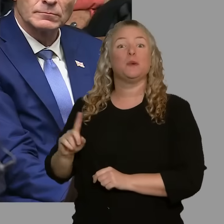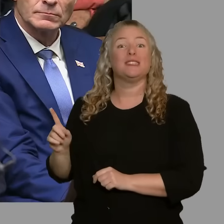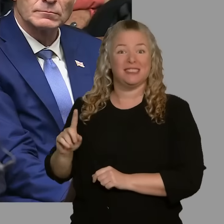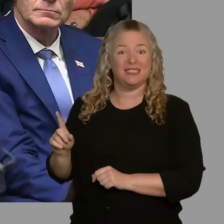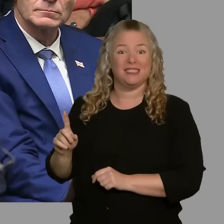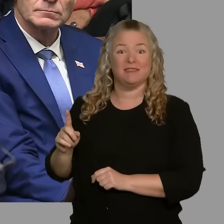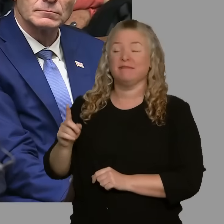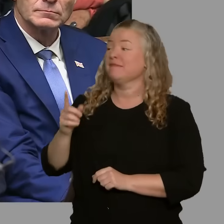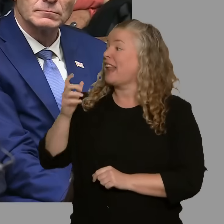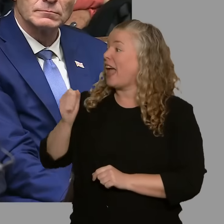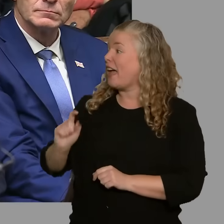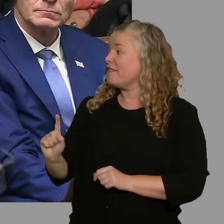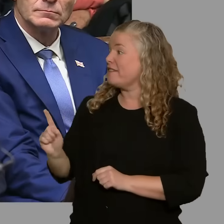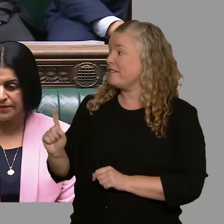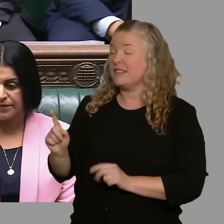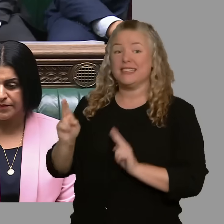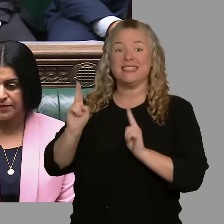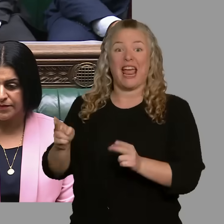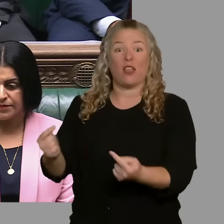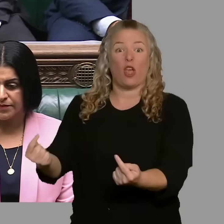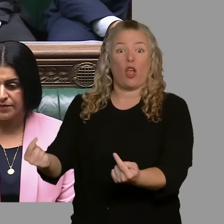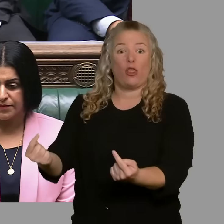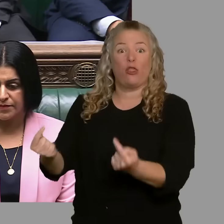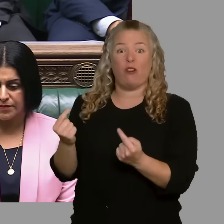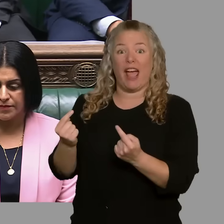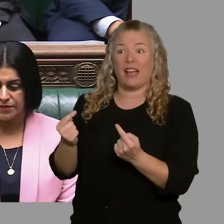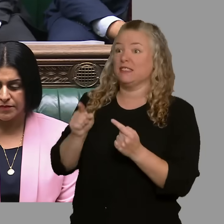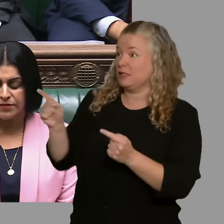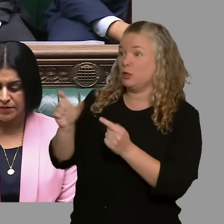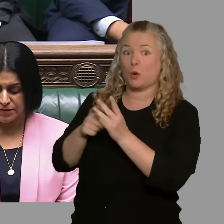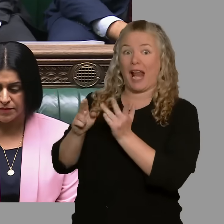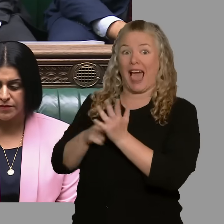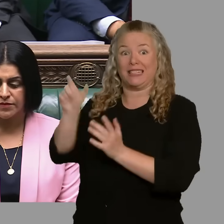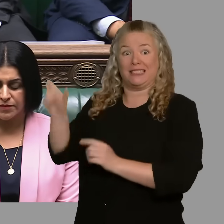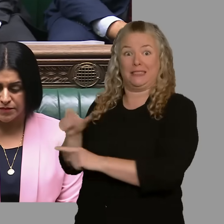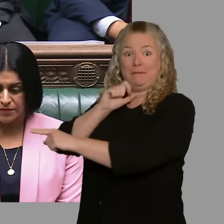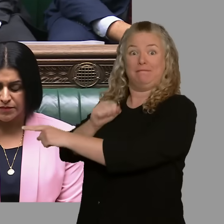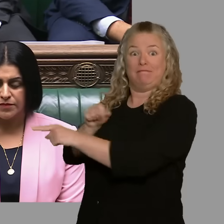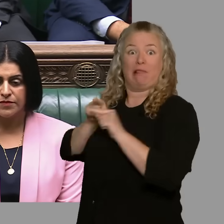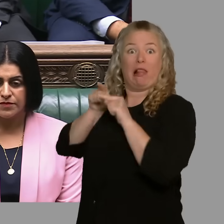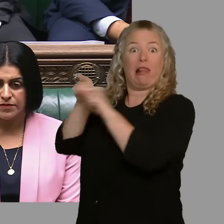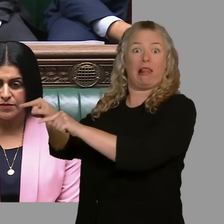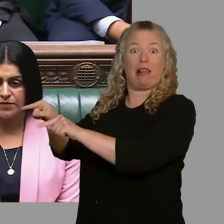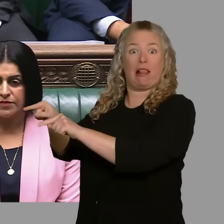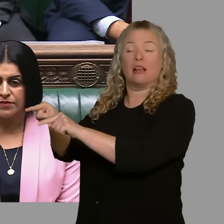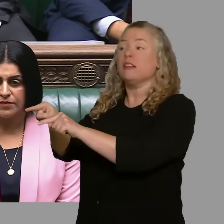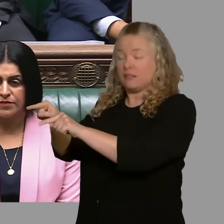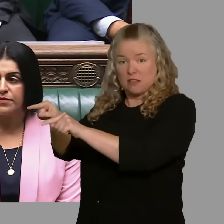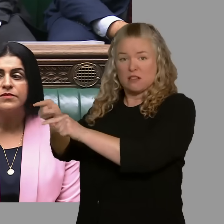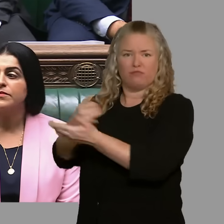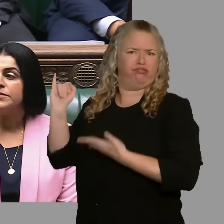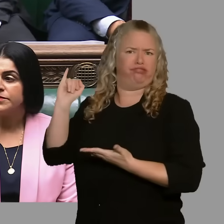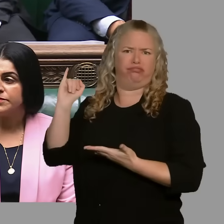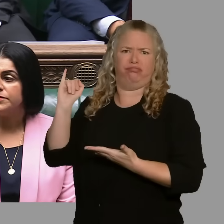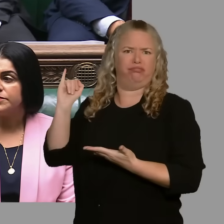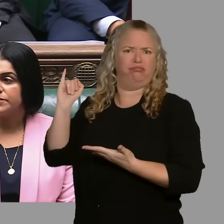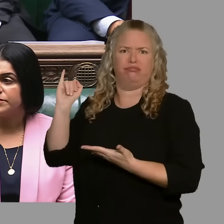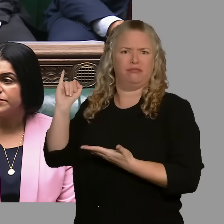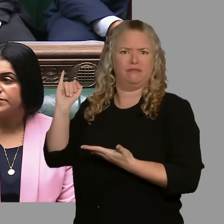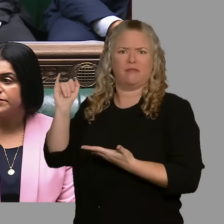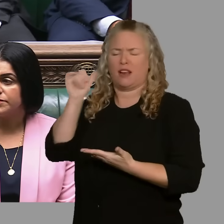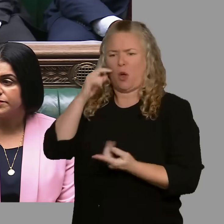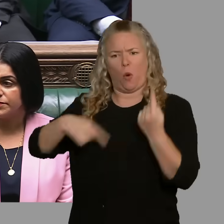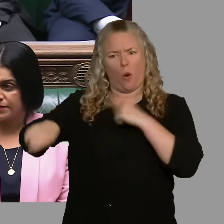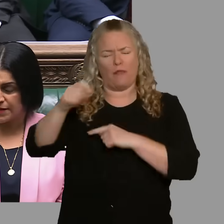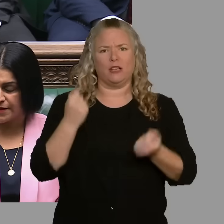has been done. Whatever our disagreements, we are all parliamentarians, and I won't stand for violence or threats